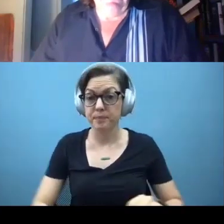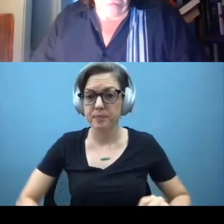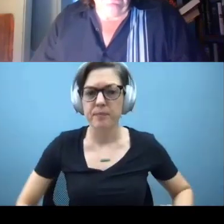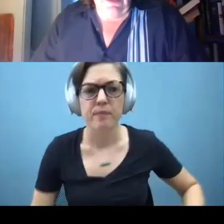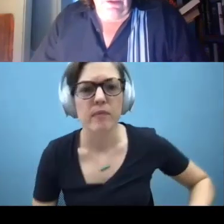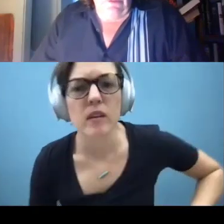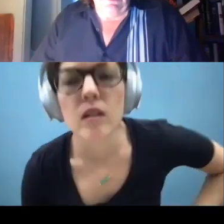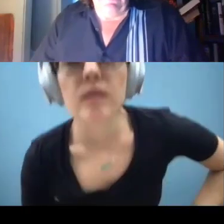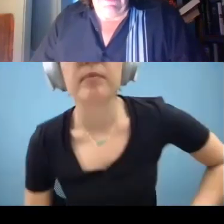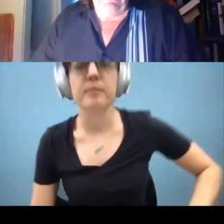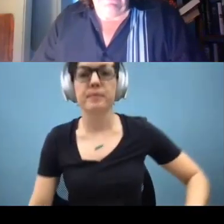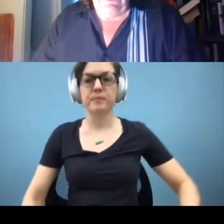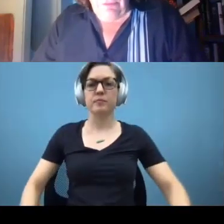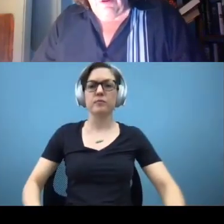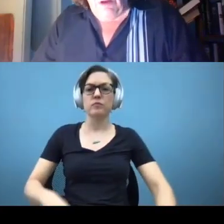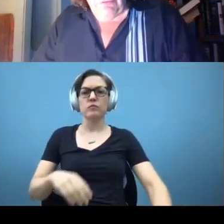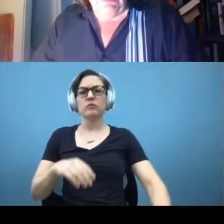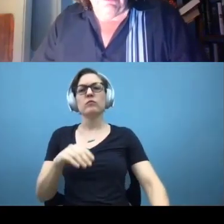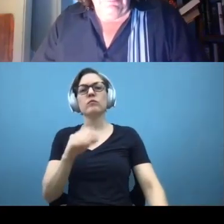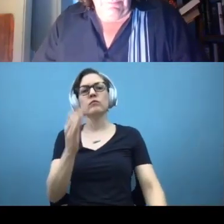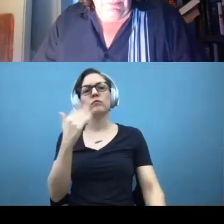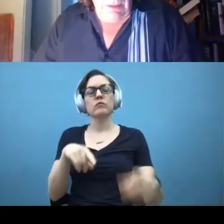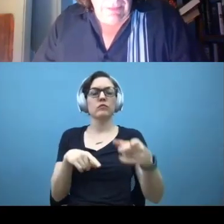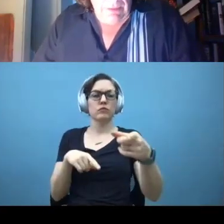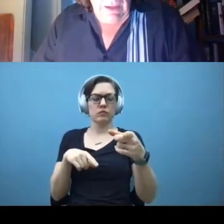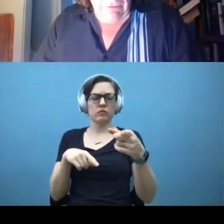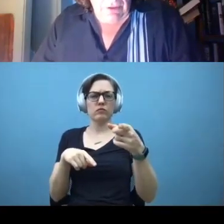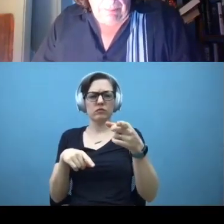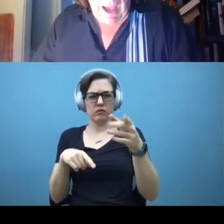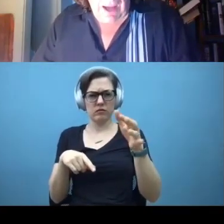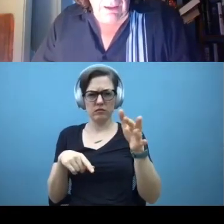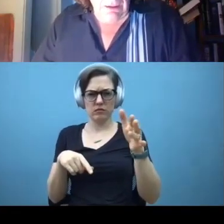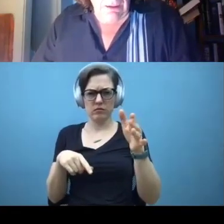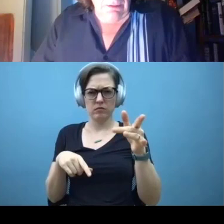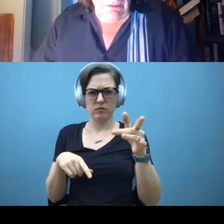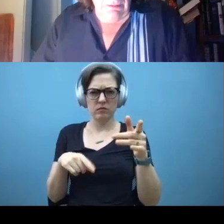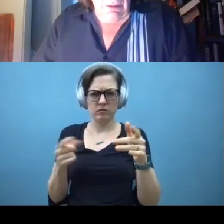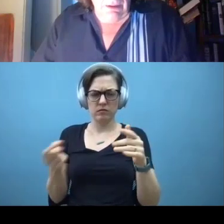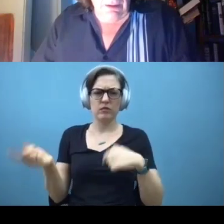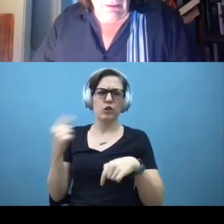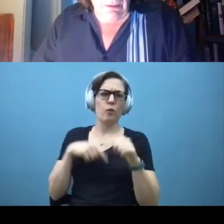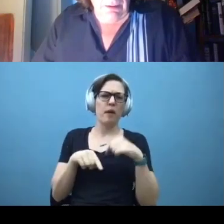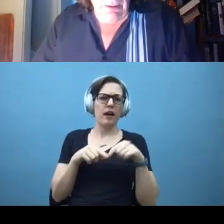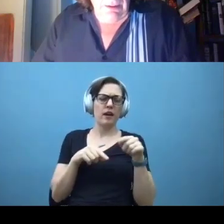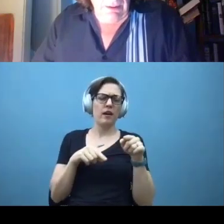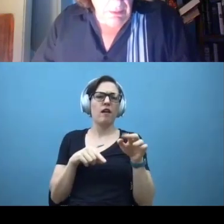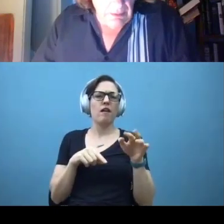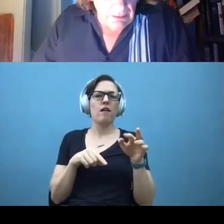So, and then this is also, I think we have to go back